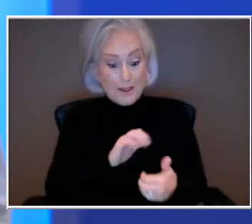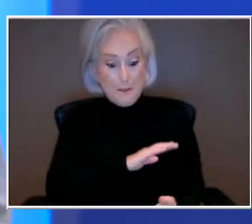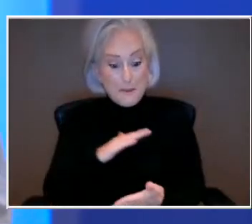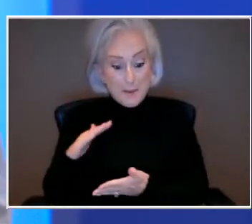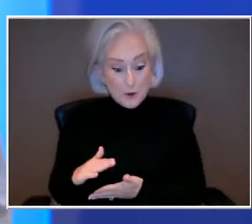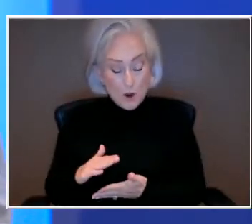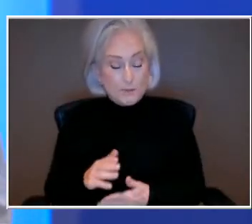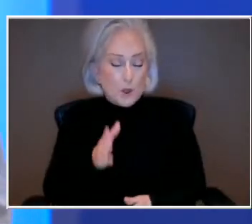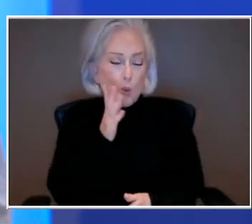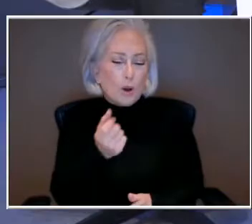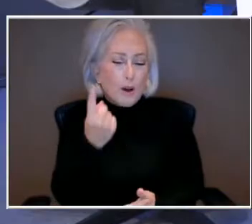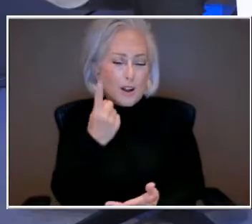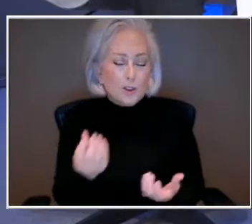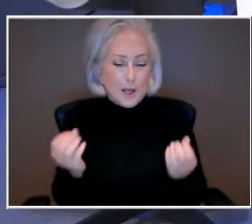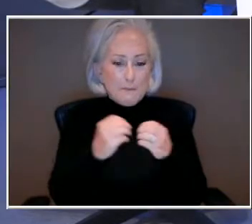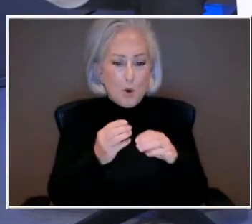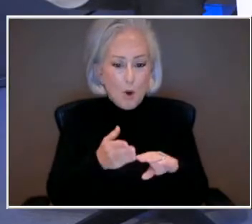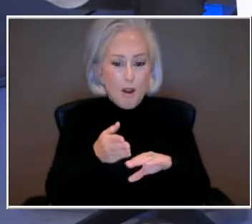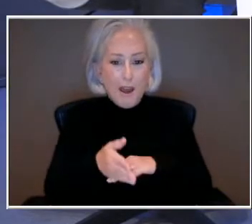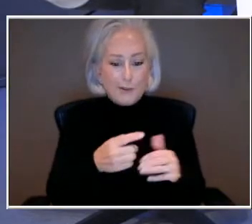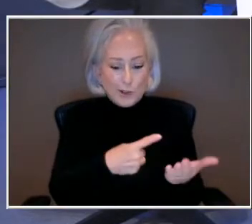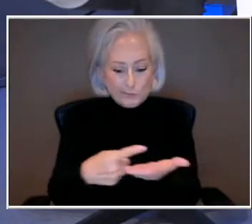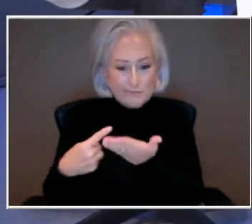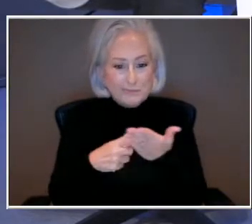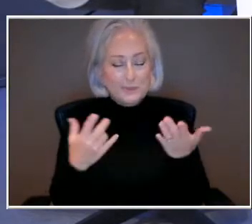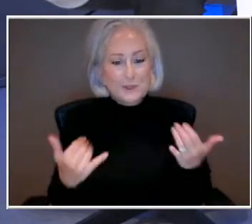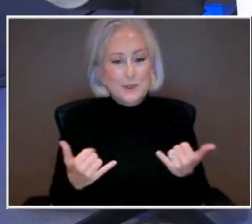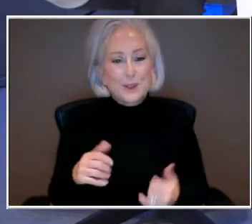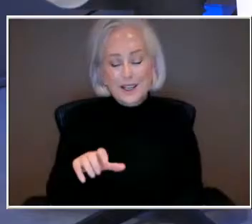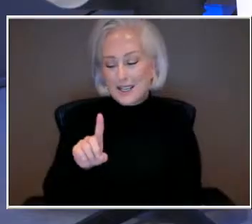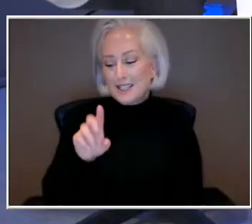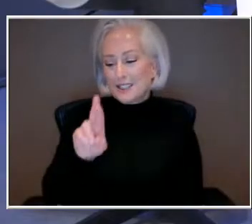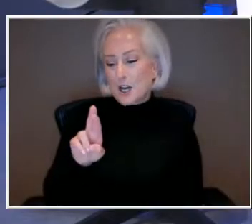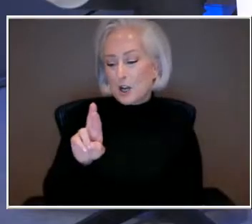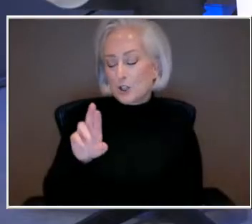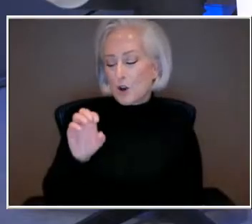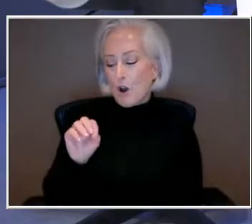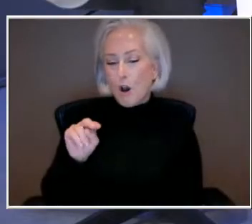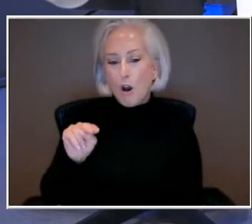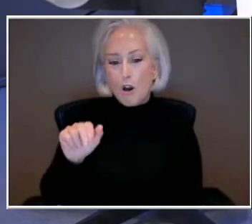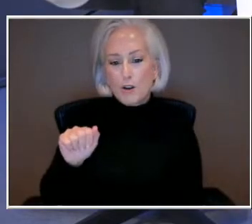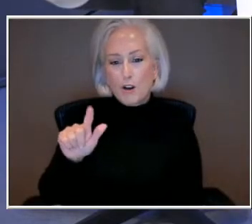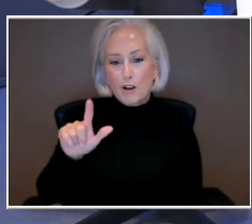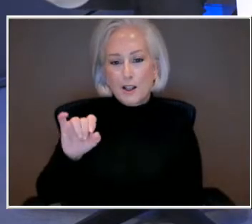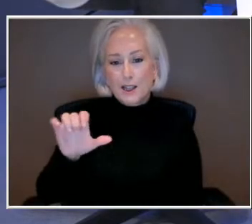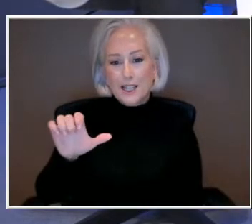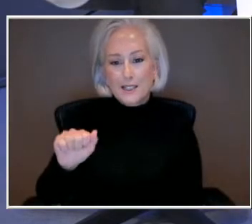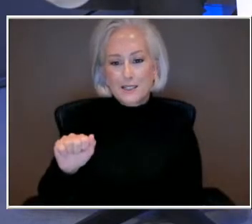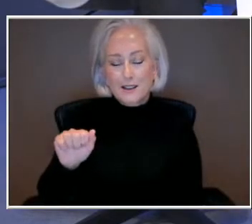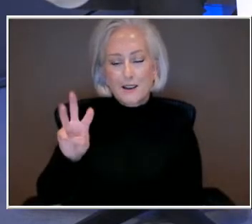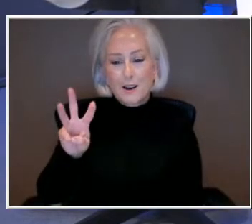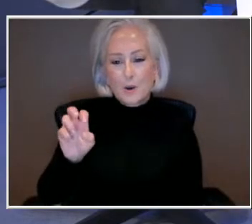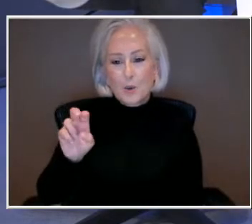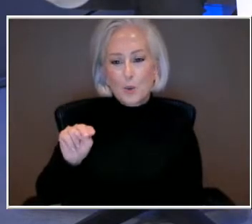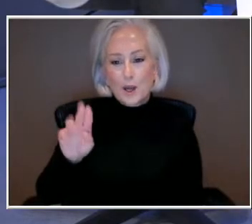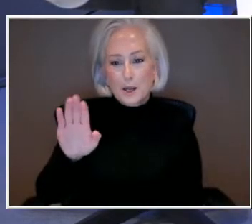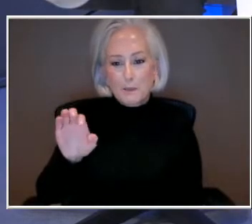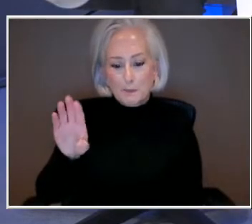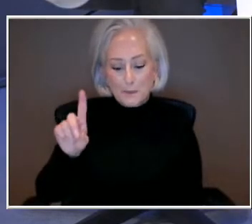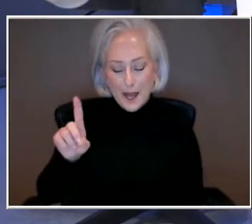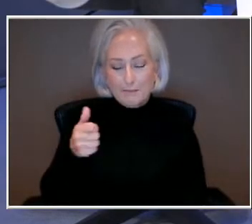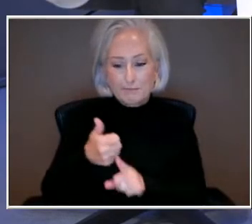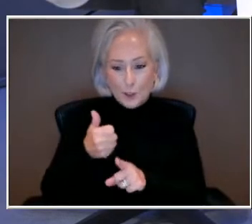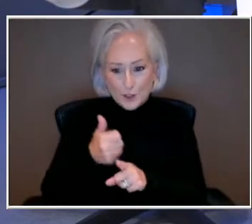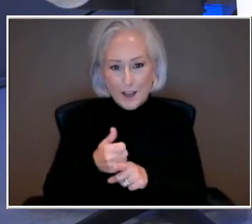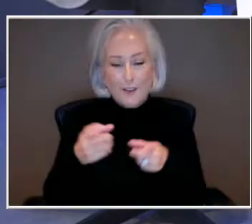from today's panel. We want to welcome in Dr. Annalisa Winblad. She is the Director of Breast Imaging here at the University of Kansas Cancer Center. Next